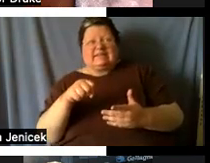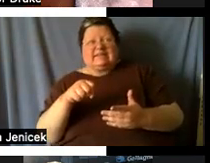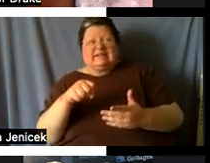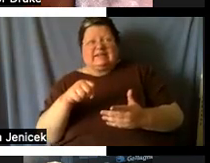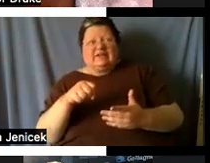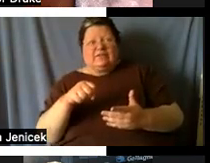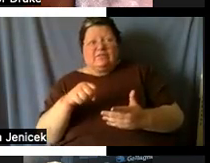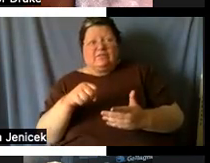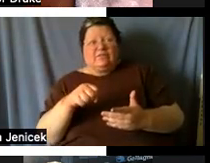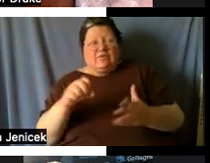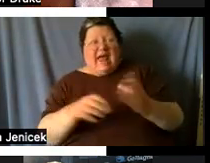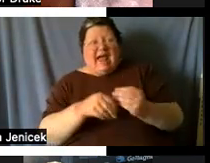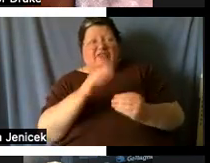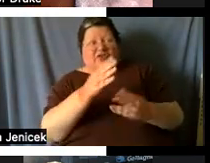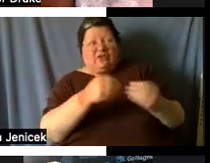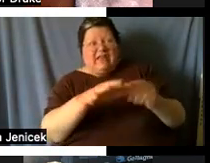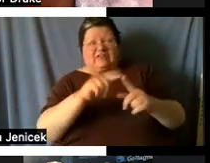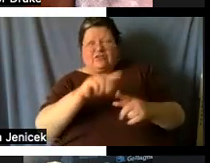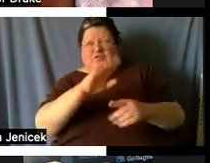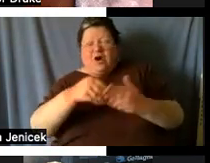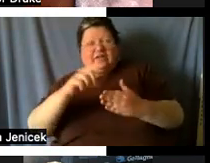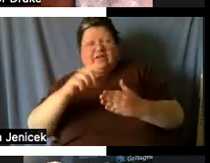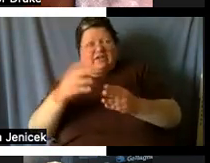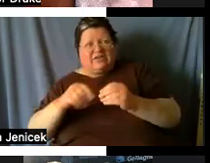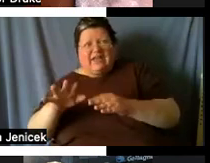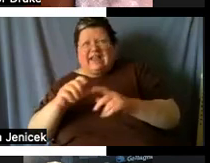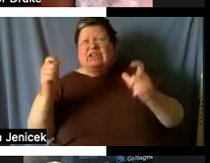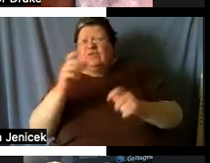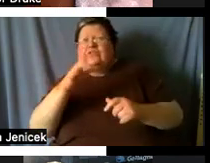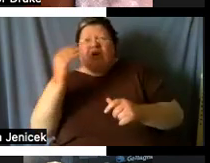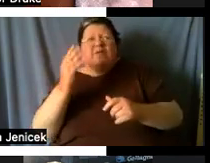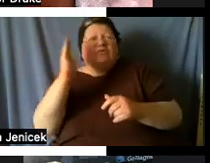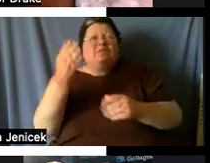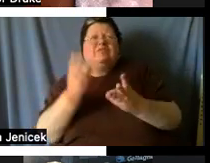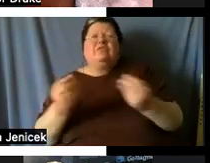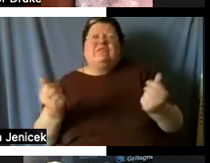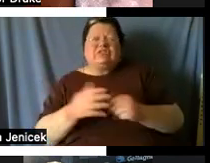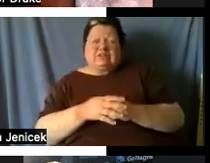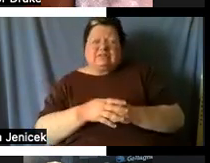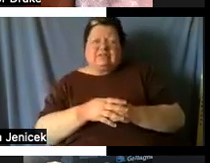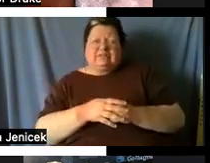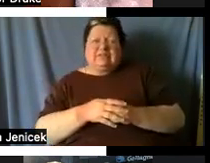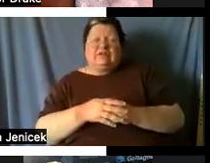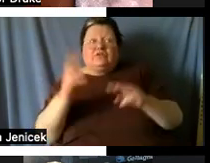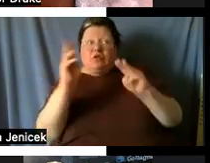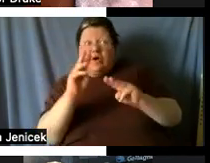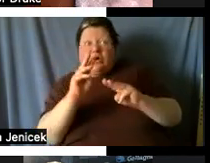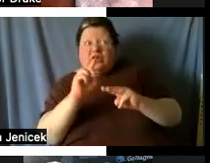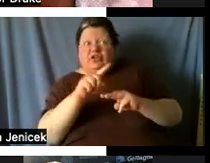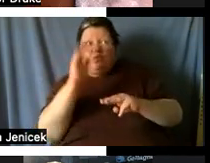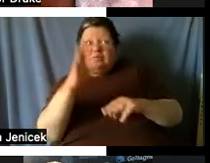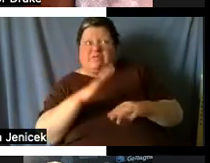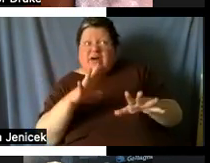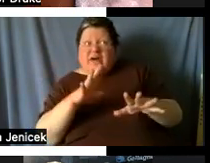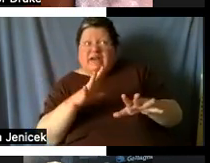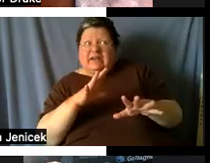it together with all these other pieces. We'll have these huge farms. It'll be so efficient. But hey, don't worry. You'll be fine.